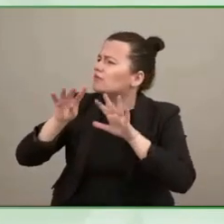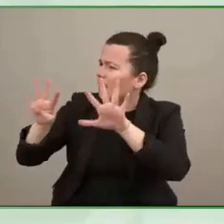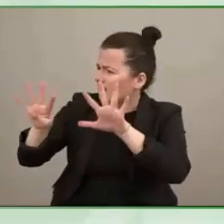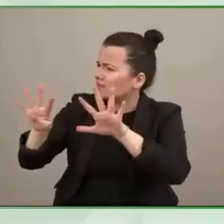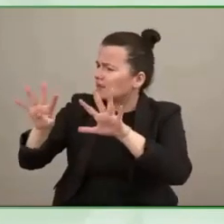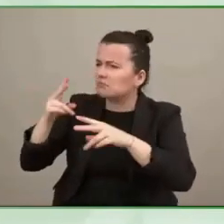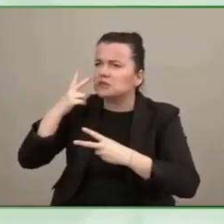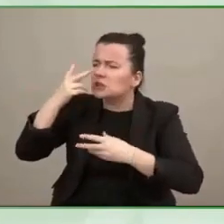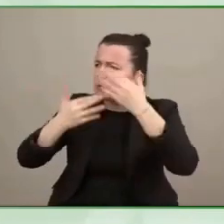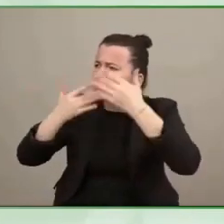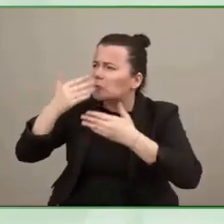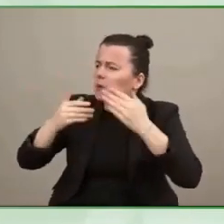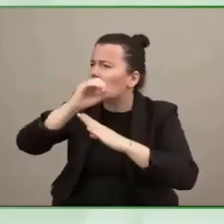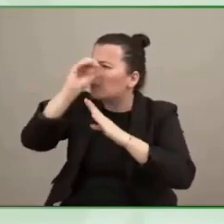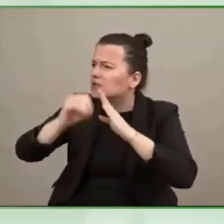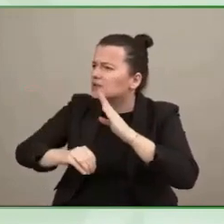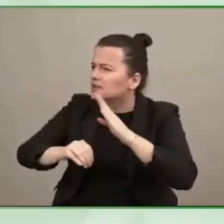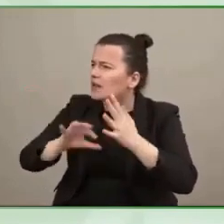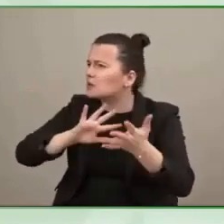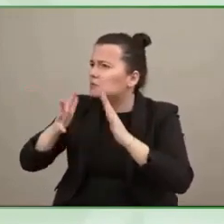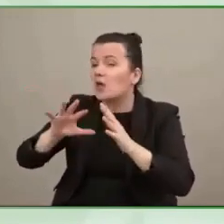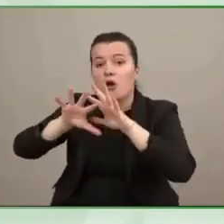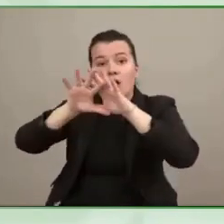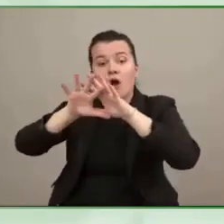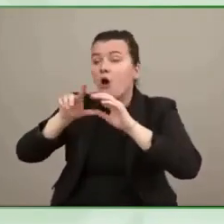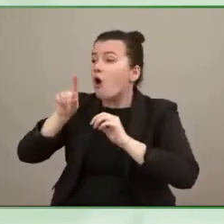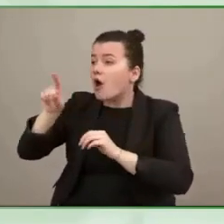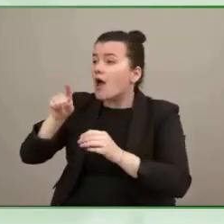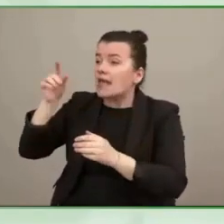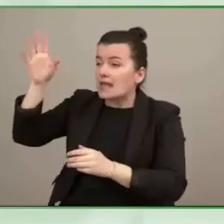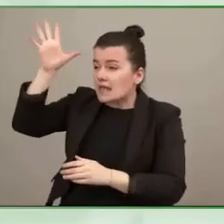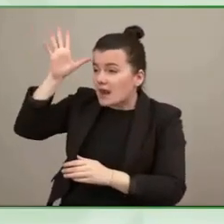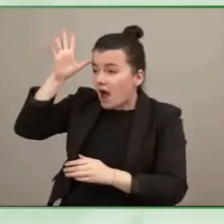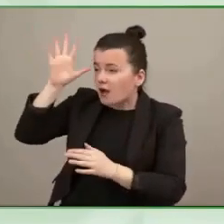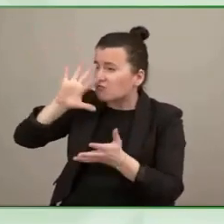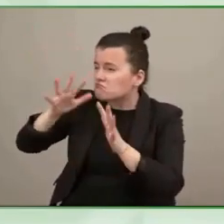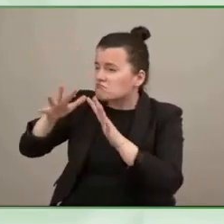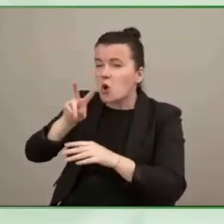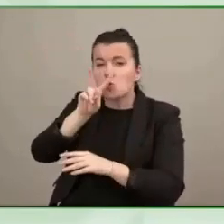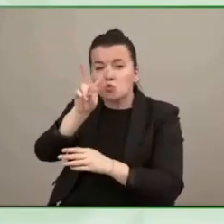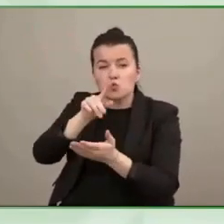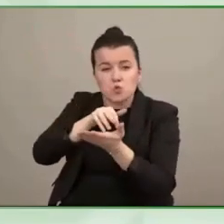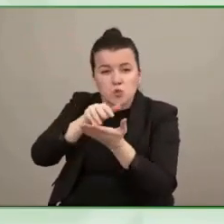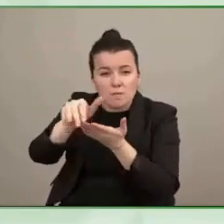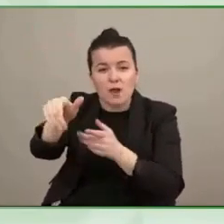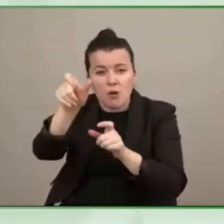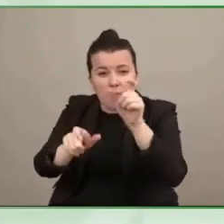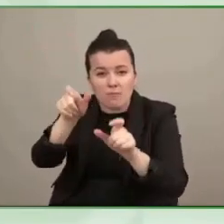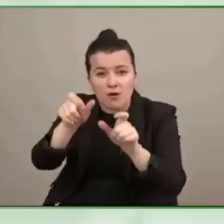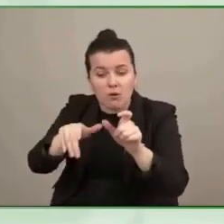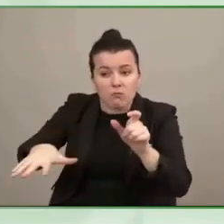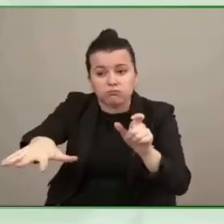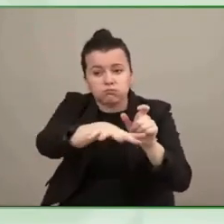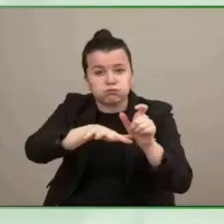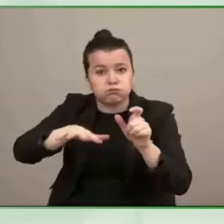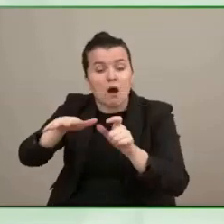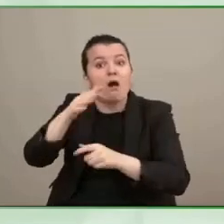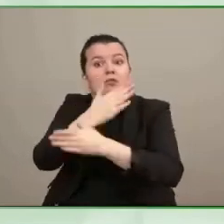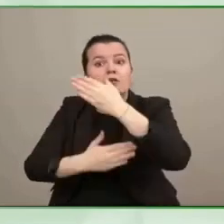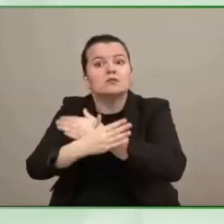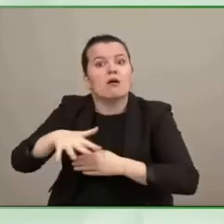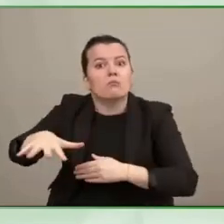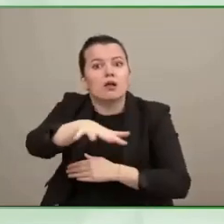million people with disabilities in Iraq. Do you have same statistics yet, or is